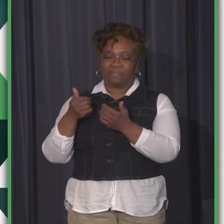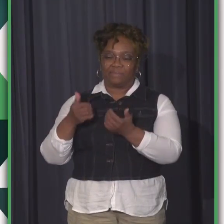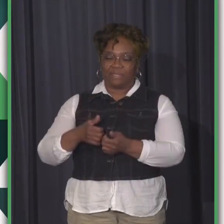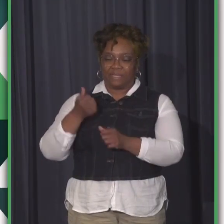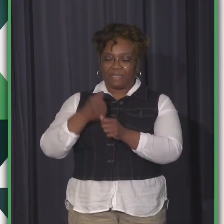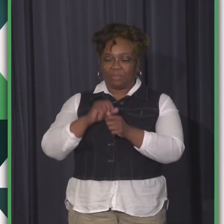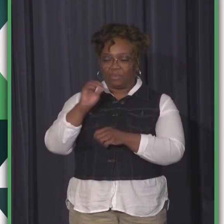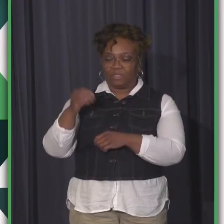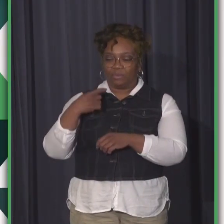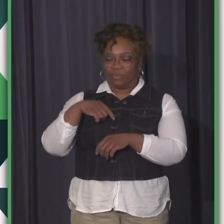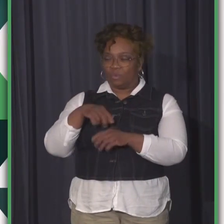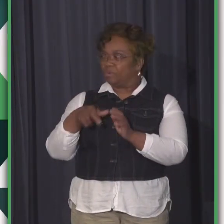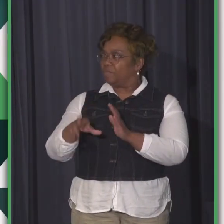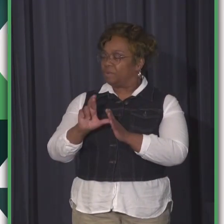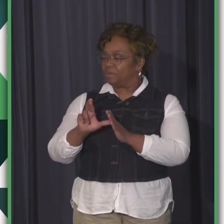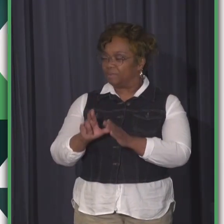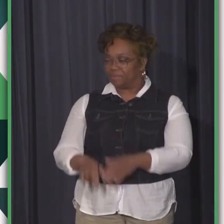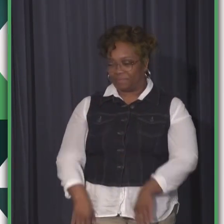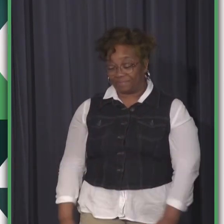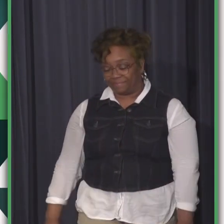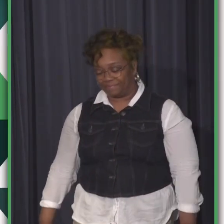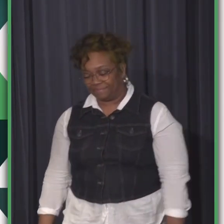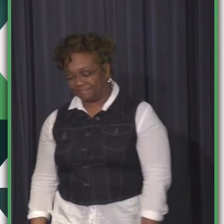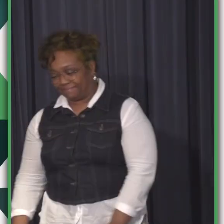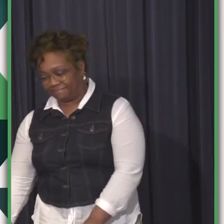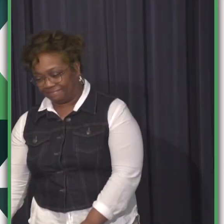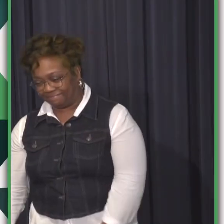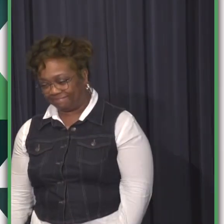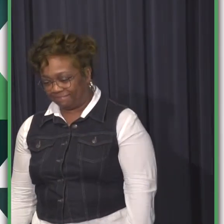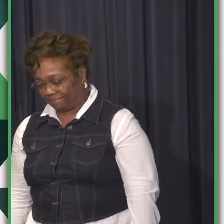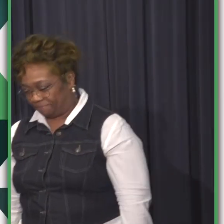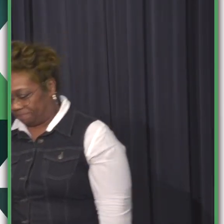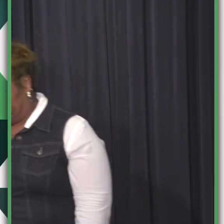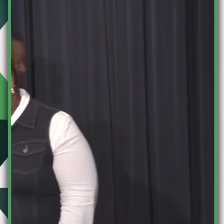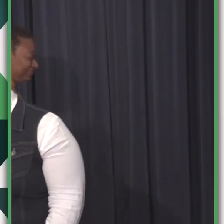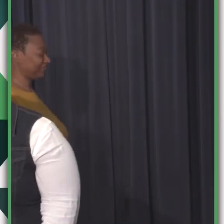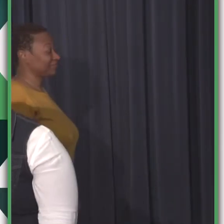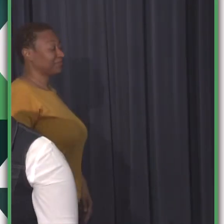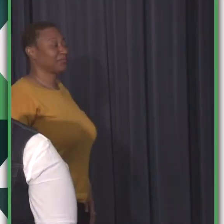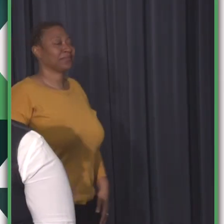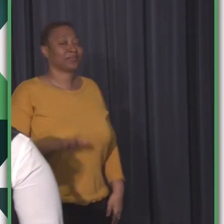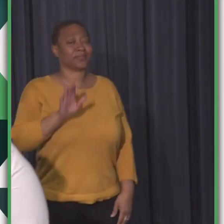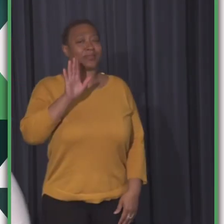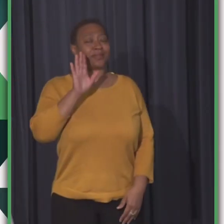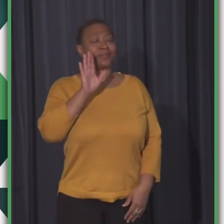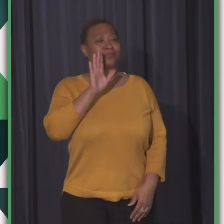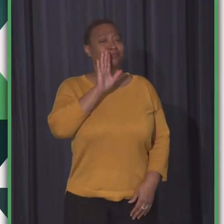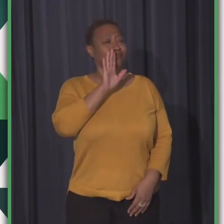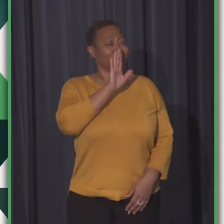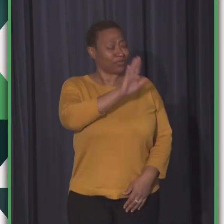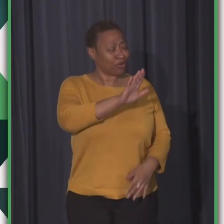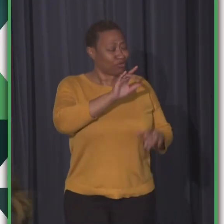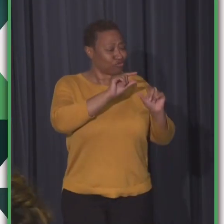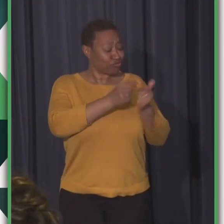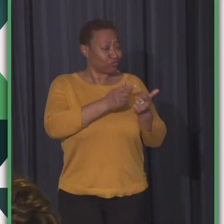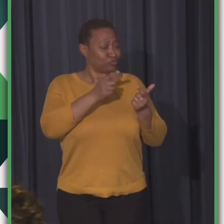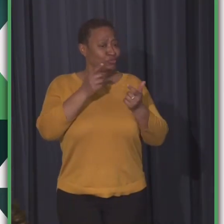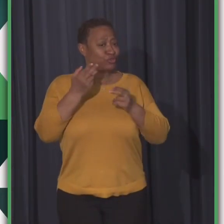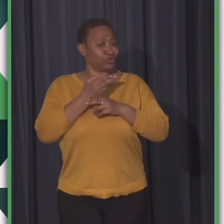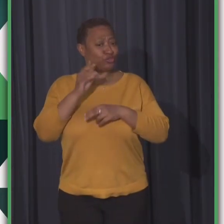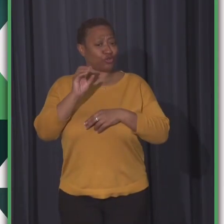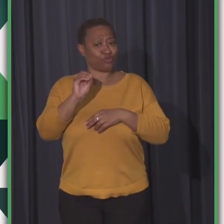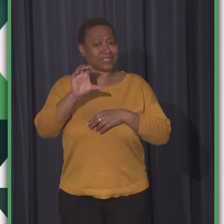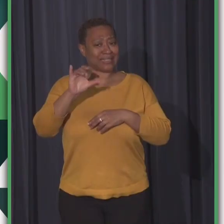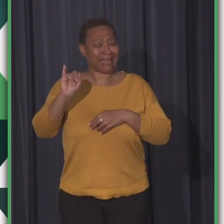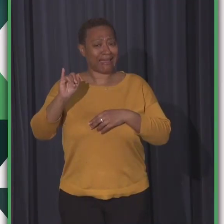sample include any kind of correlation with OCI and complaints? Because again,